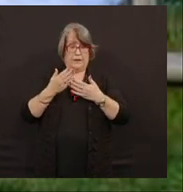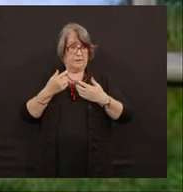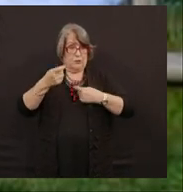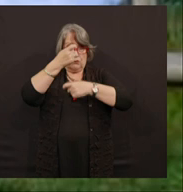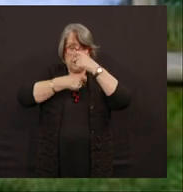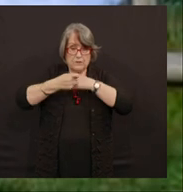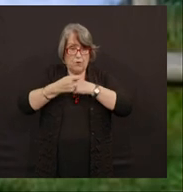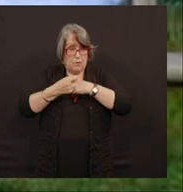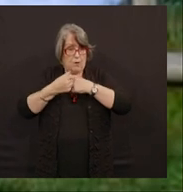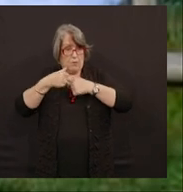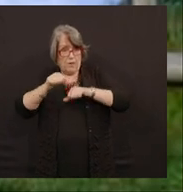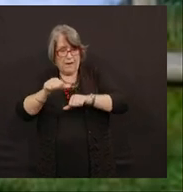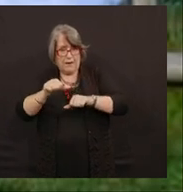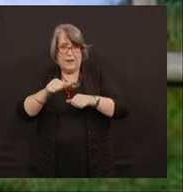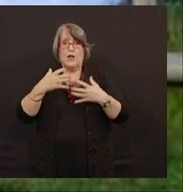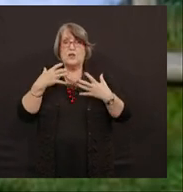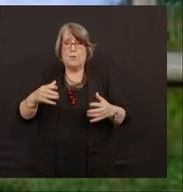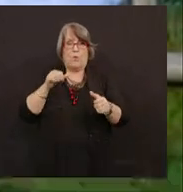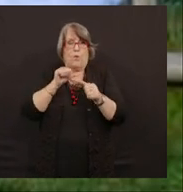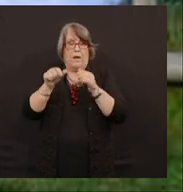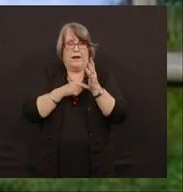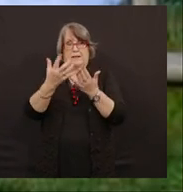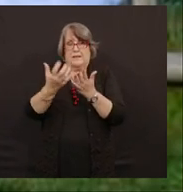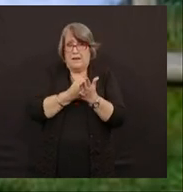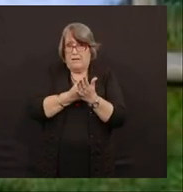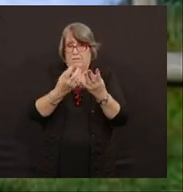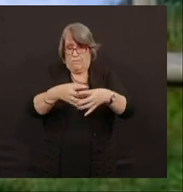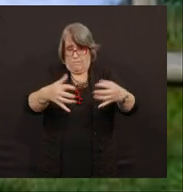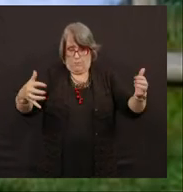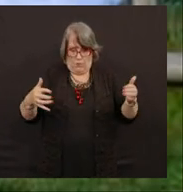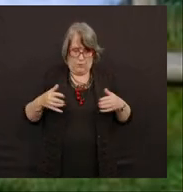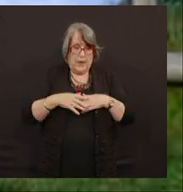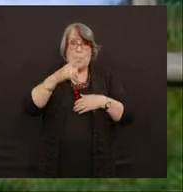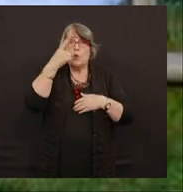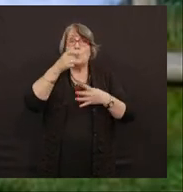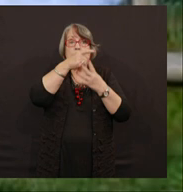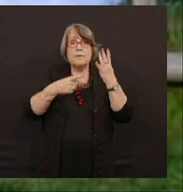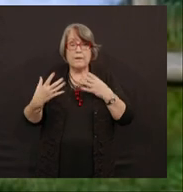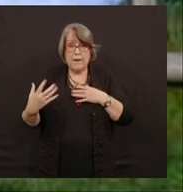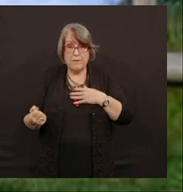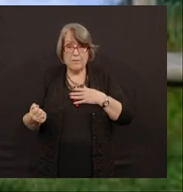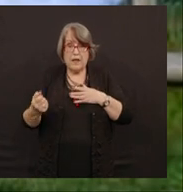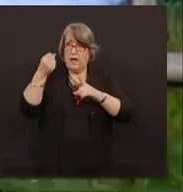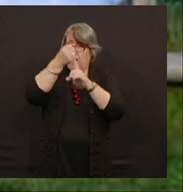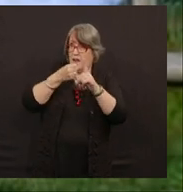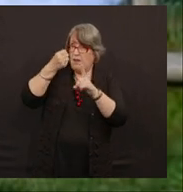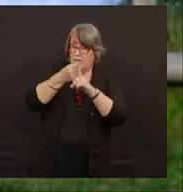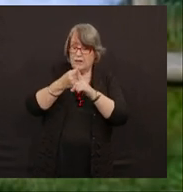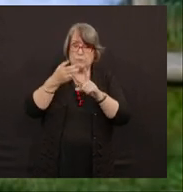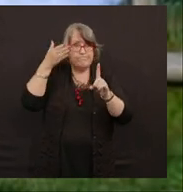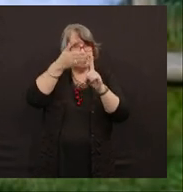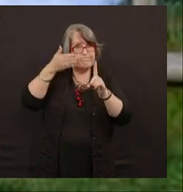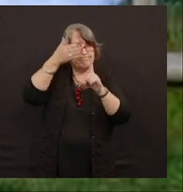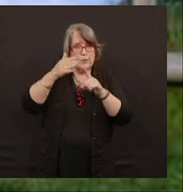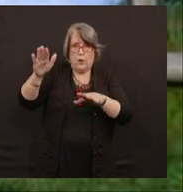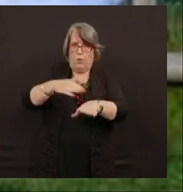what we've currently got in existing prevention and safeguarding frameworks. People with disability and advocates have been emphasising this for a